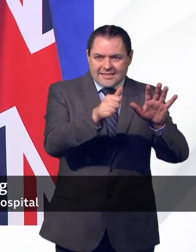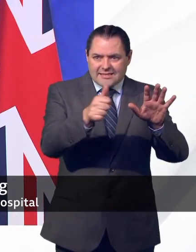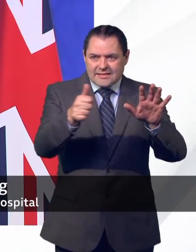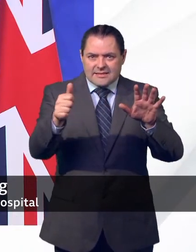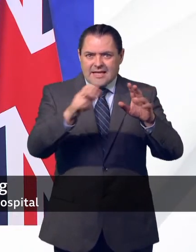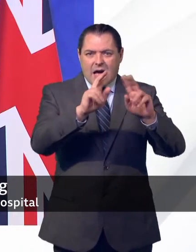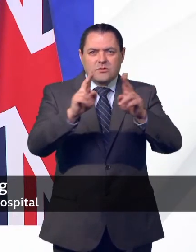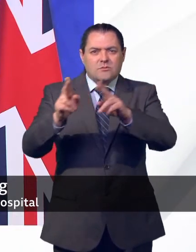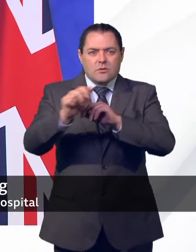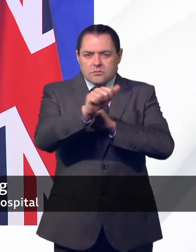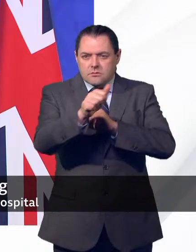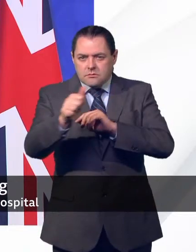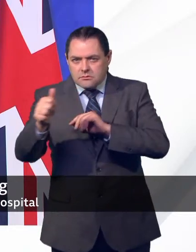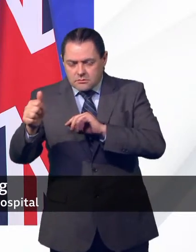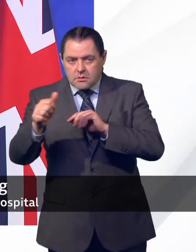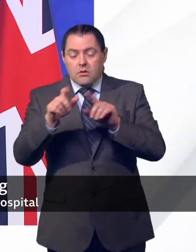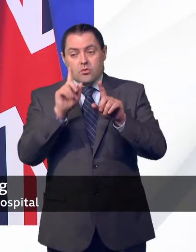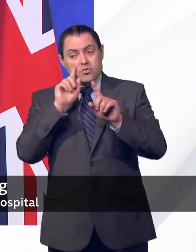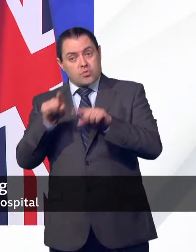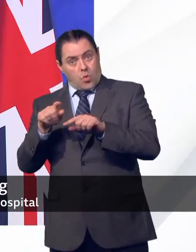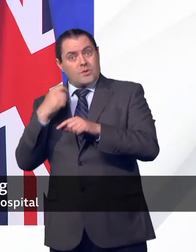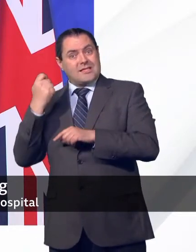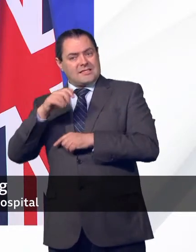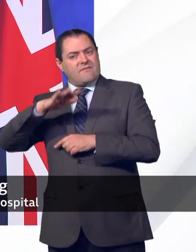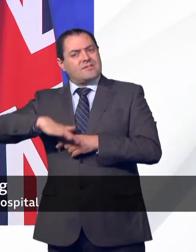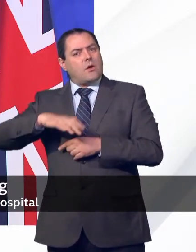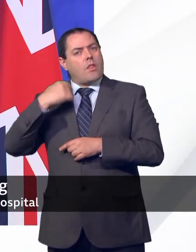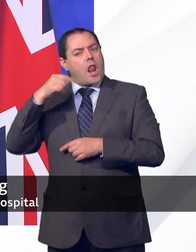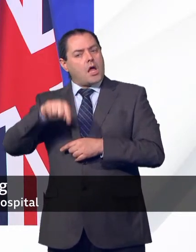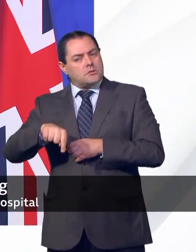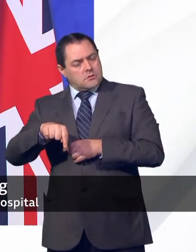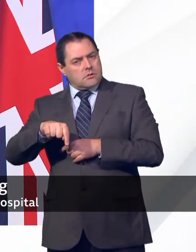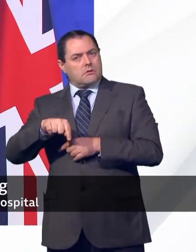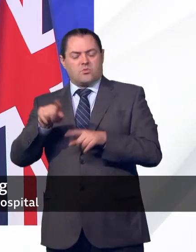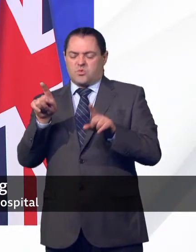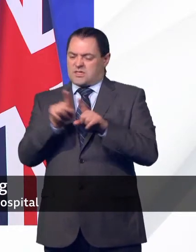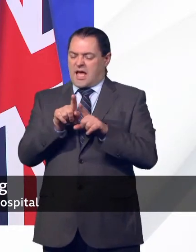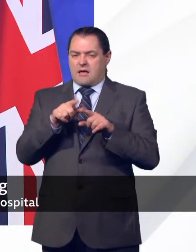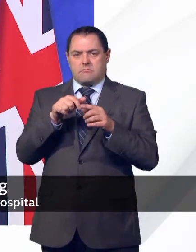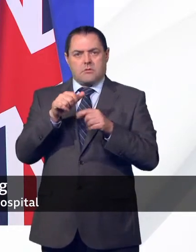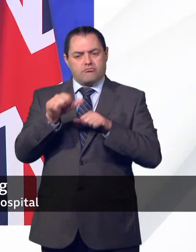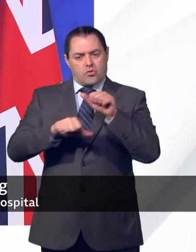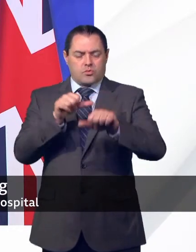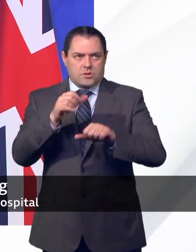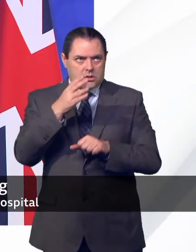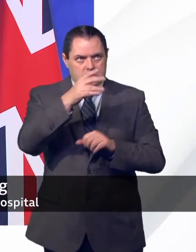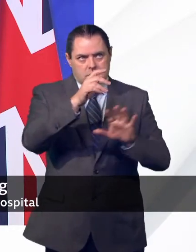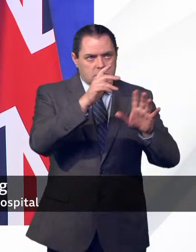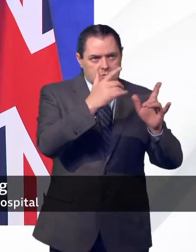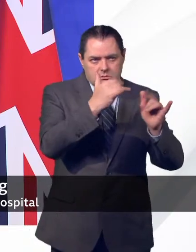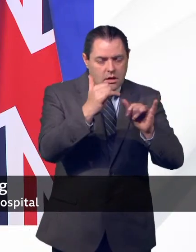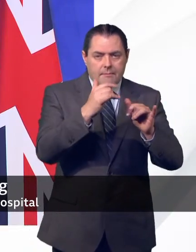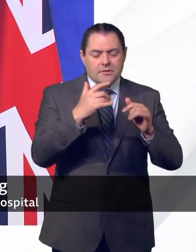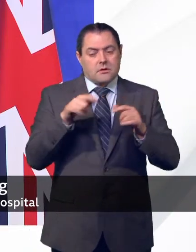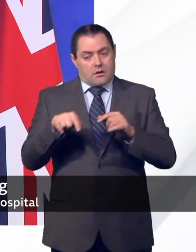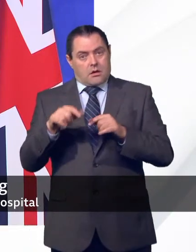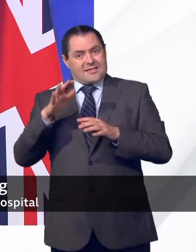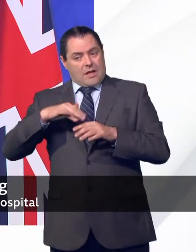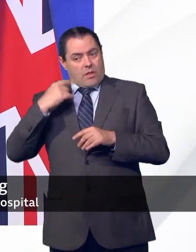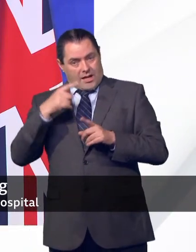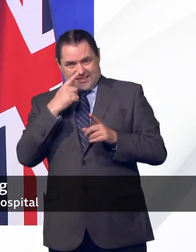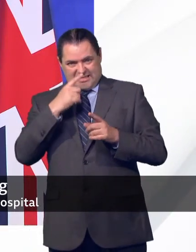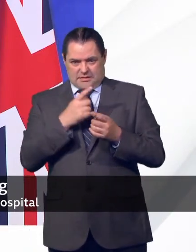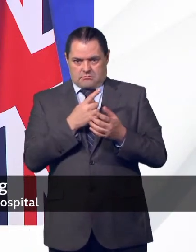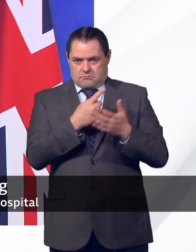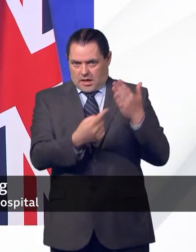work in South London, and I'm really, really watching the Bolton rates very